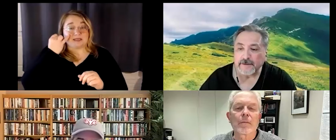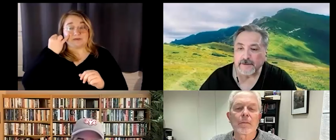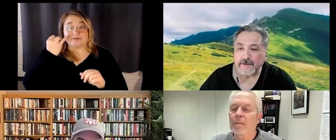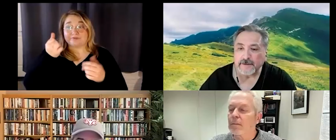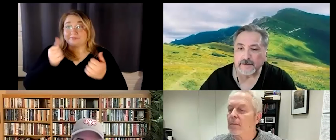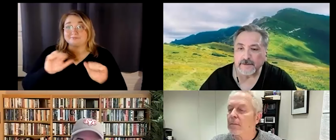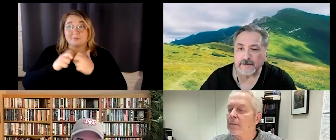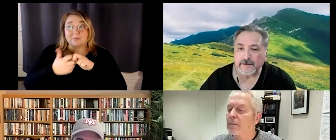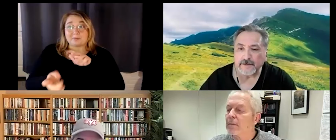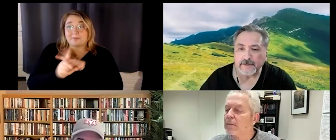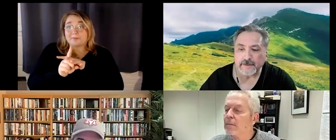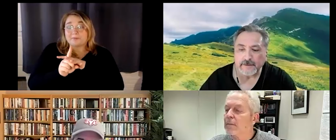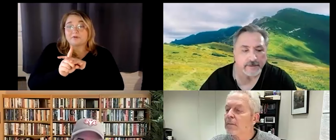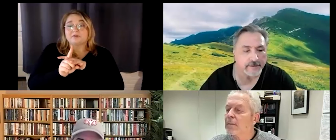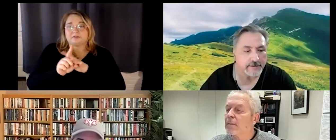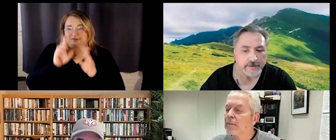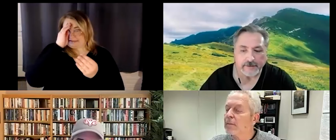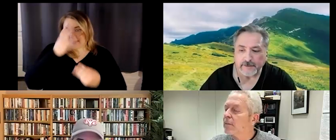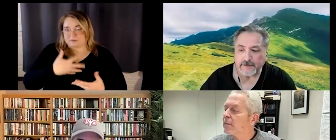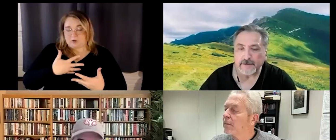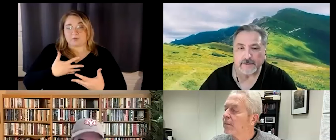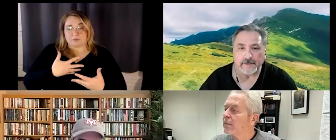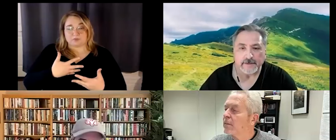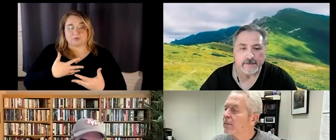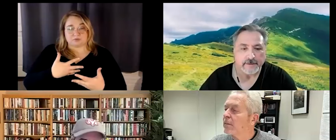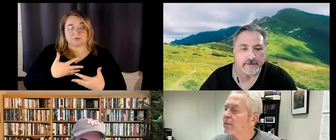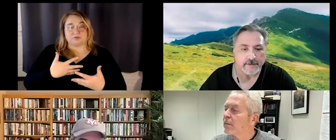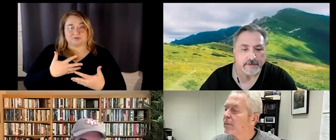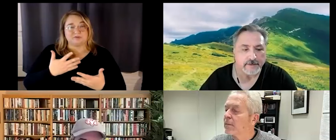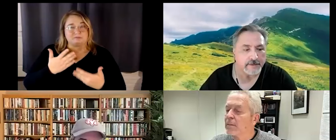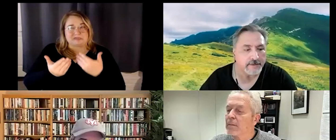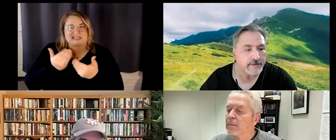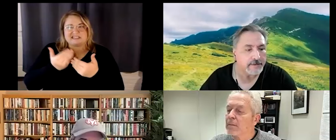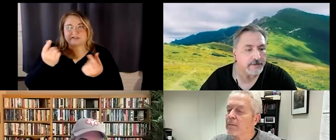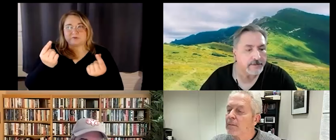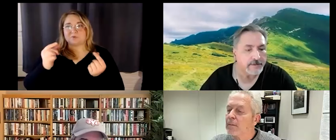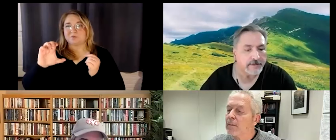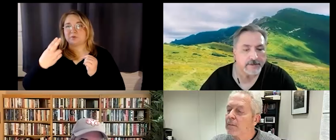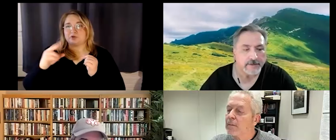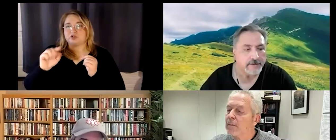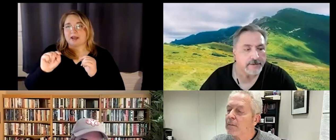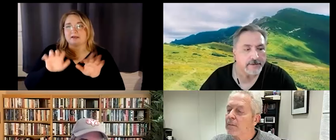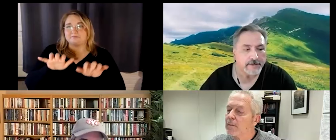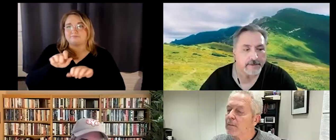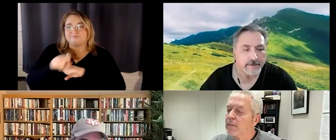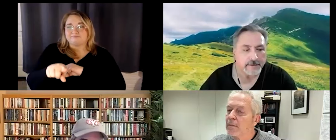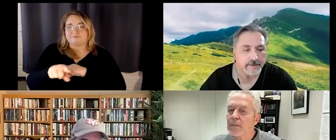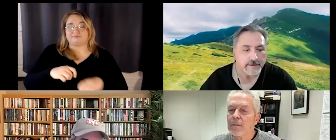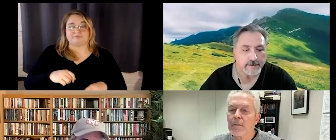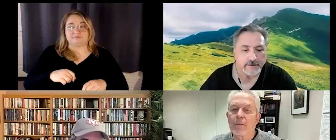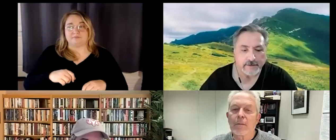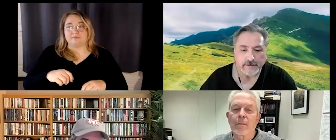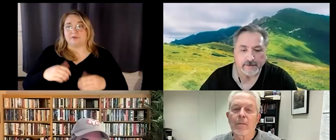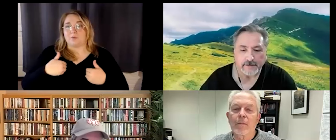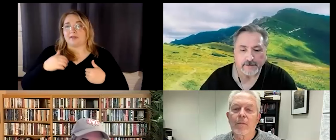issues, be sure to let us know, okay? Probably the easiest thing is chat, right? We got Alondra here who's gonna try